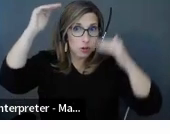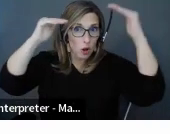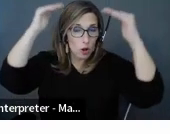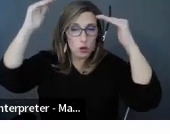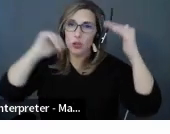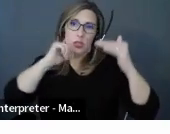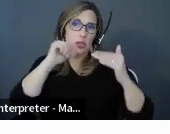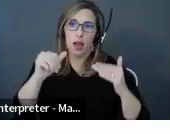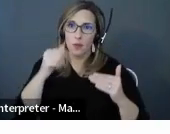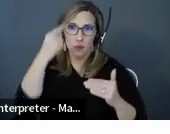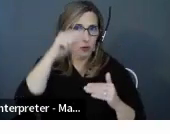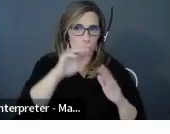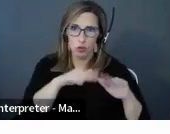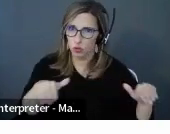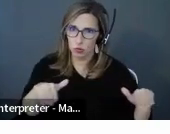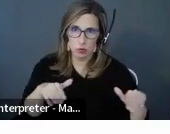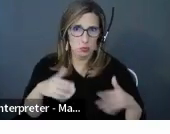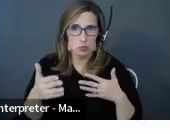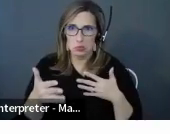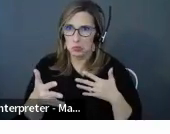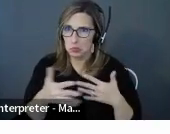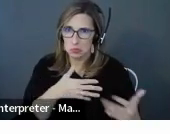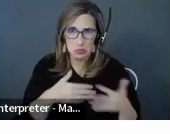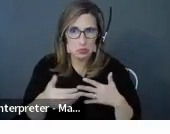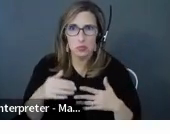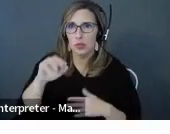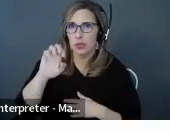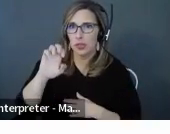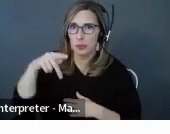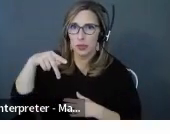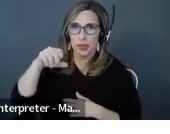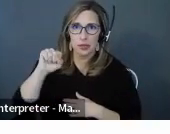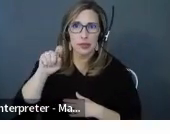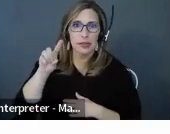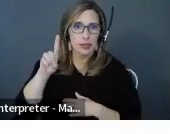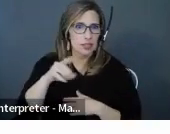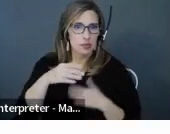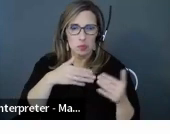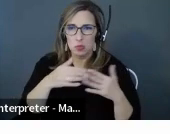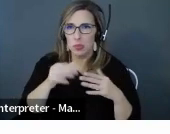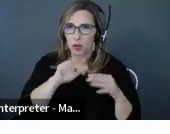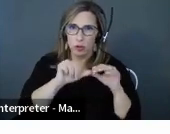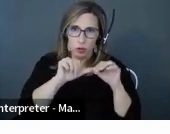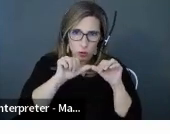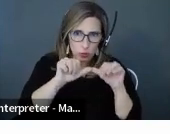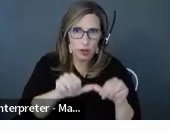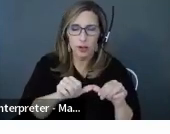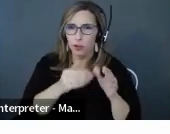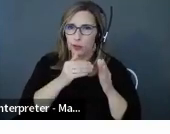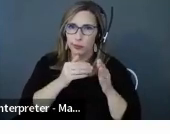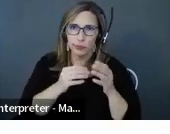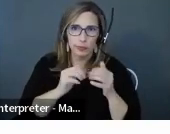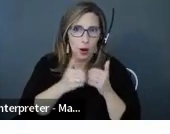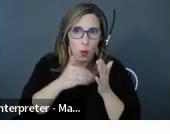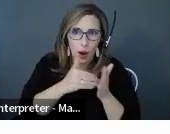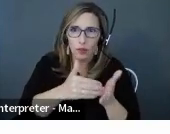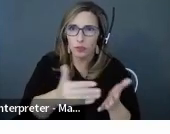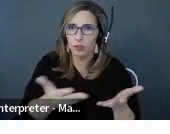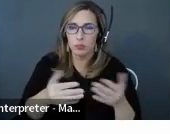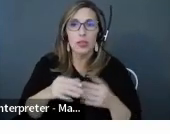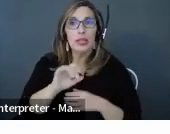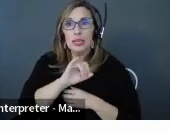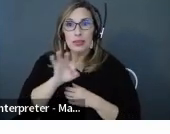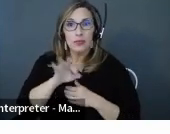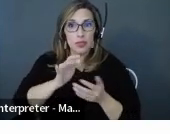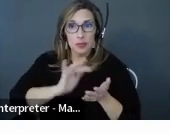to children through EPSDT. And then any service that is medically necessary